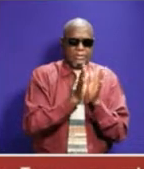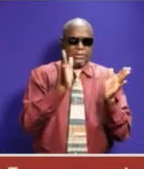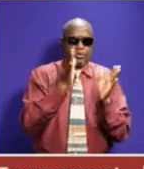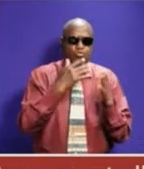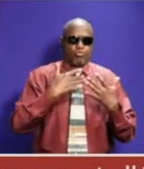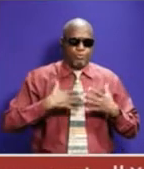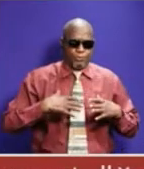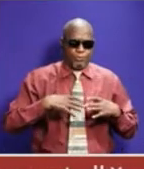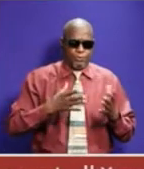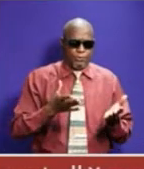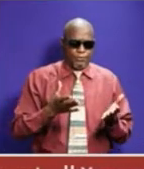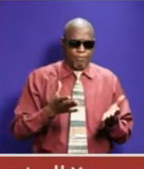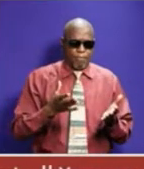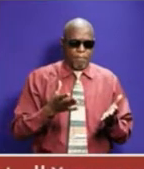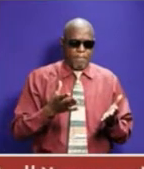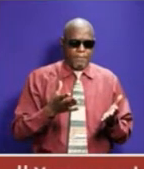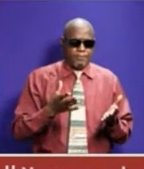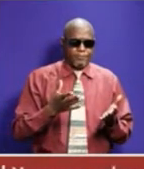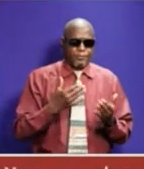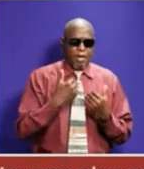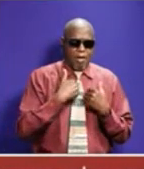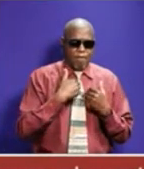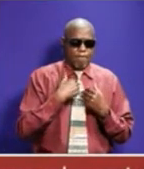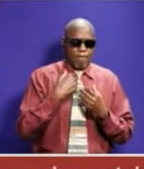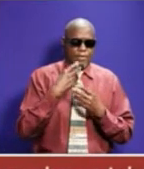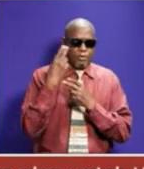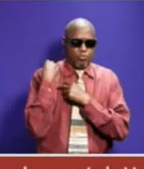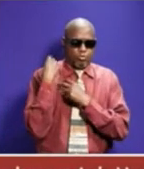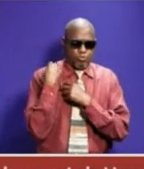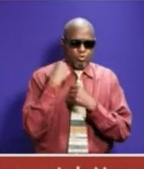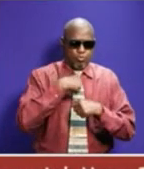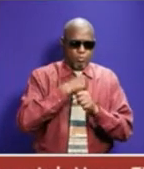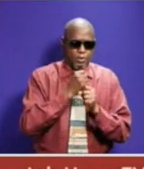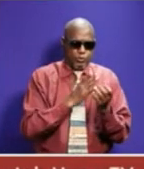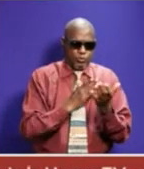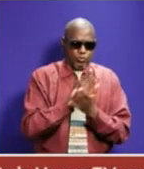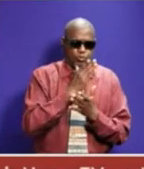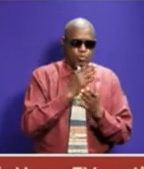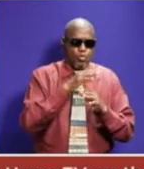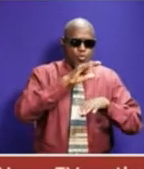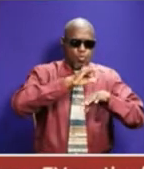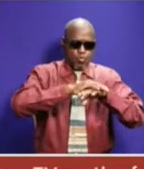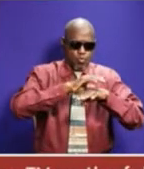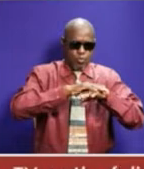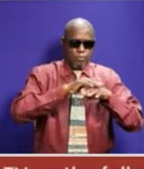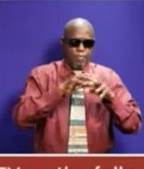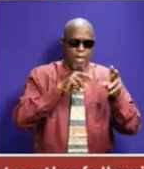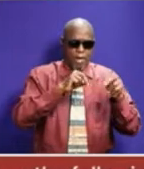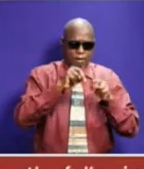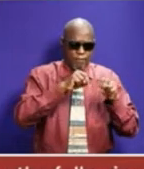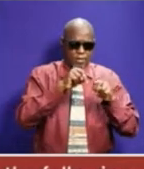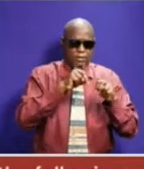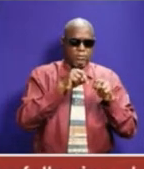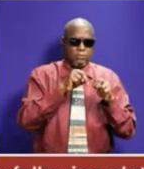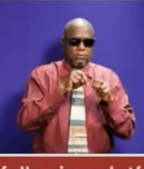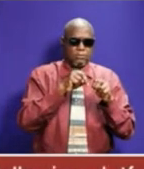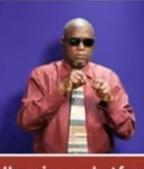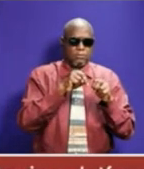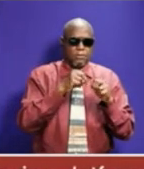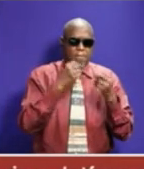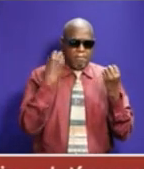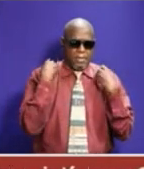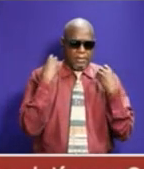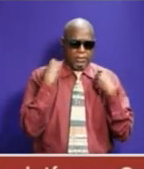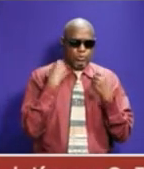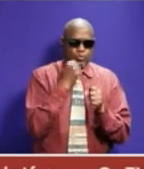public, you also have a responsibility to ensure that good governance practices are upheld. The